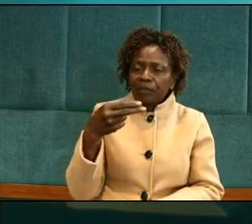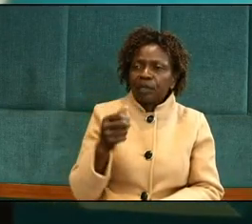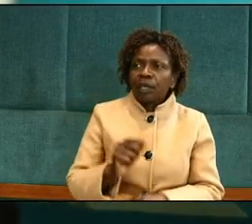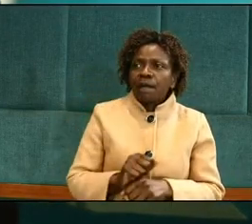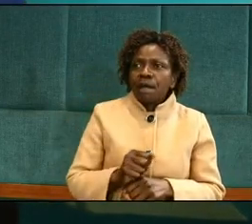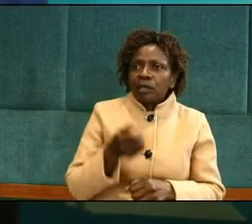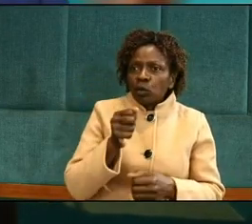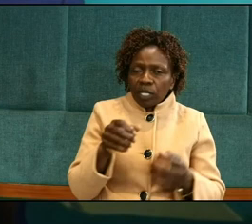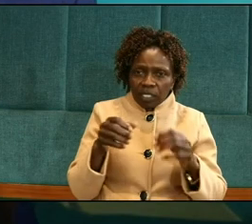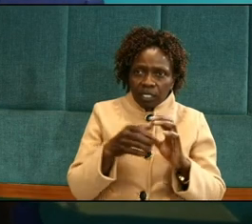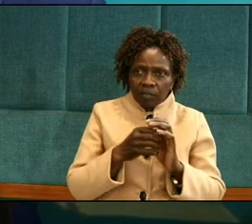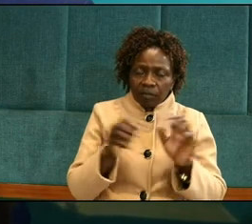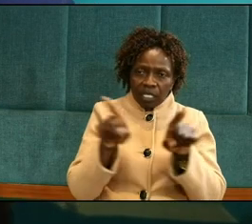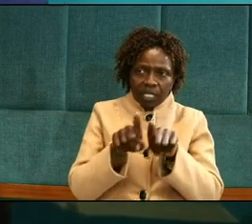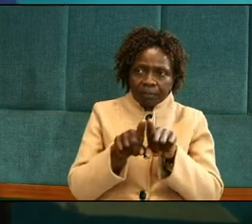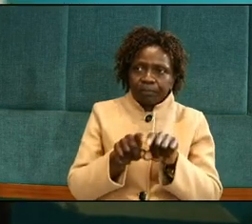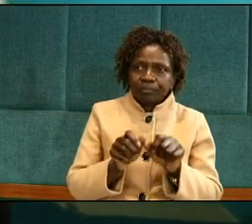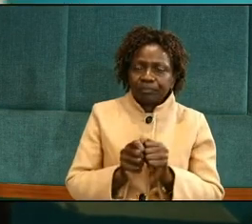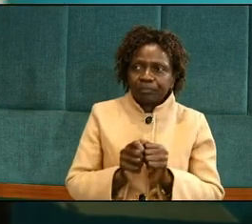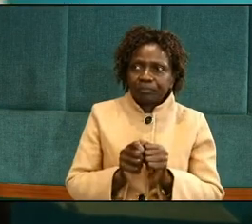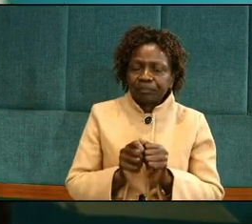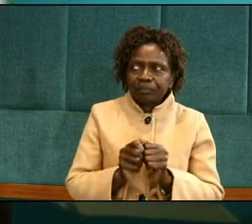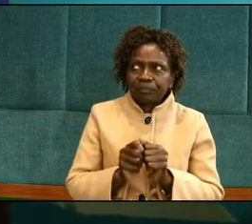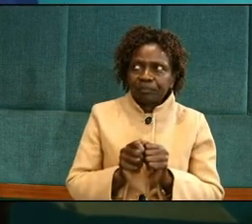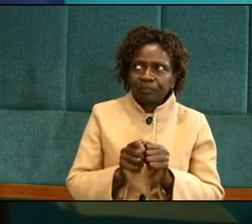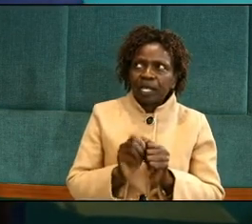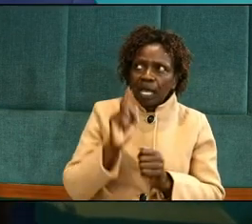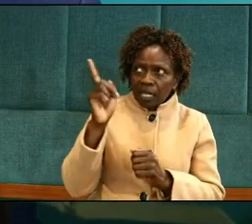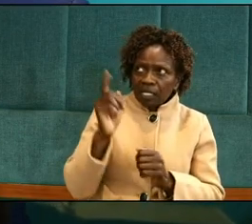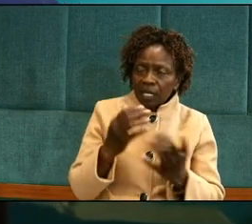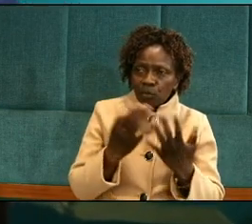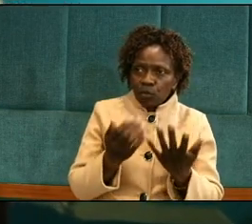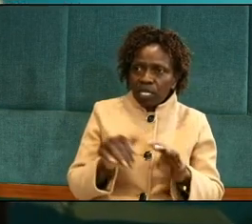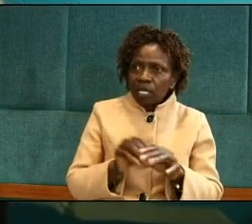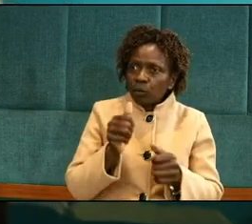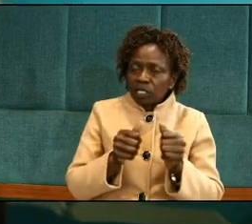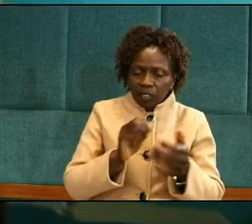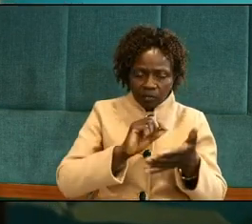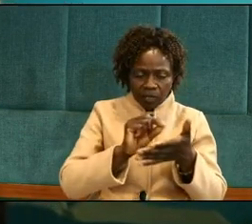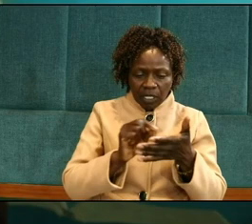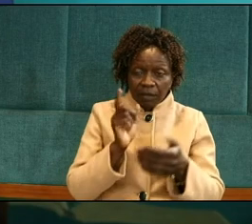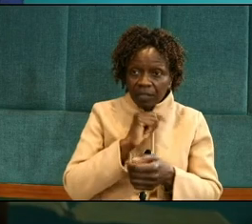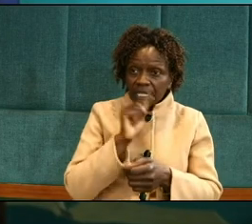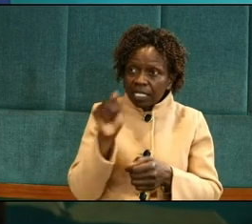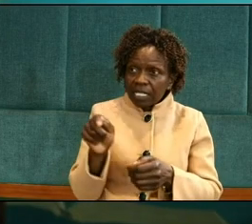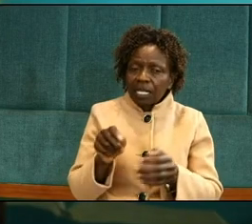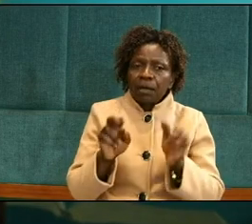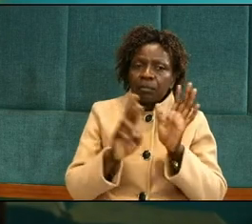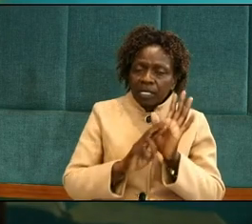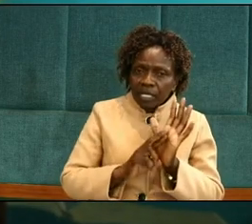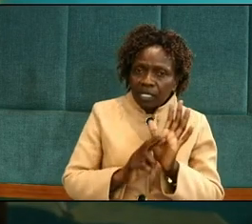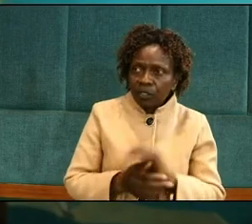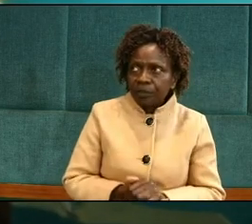here and there. But it is, so that is the book in which I have written this